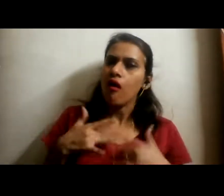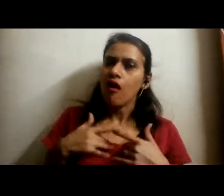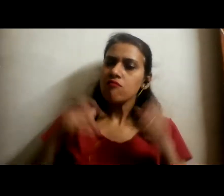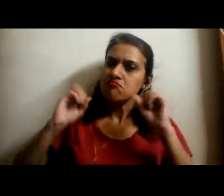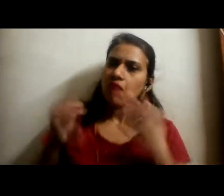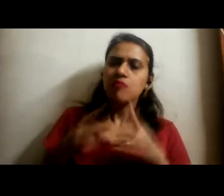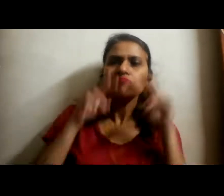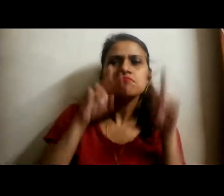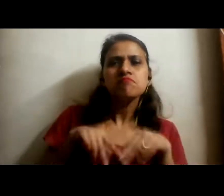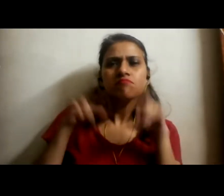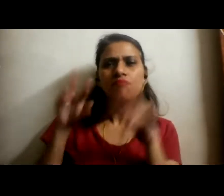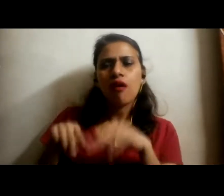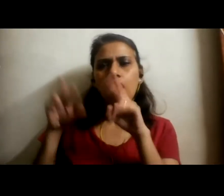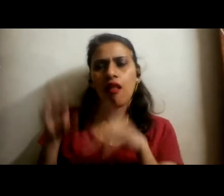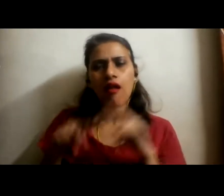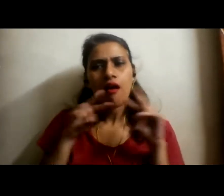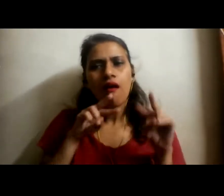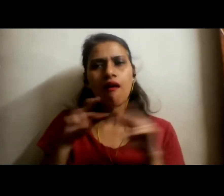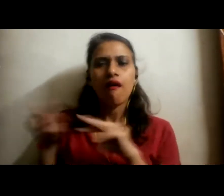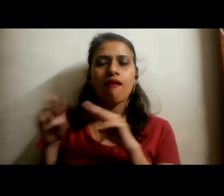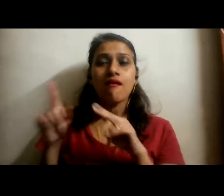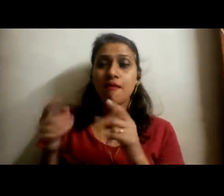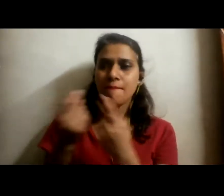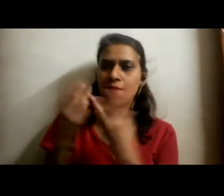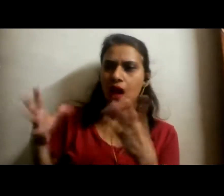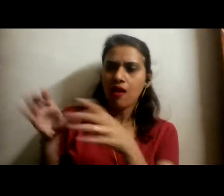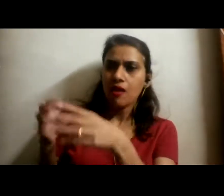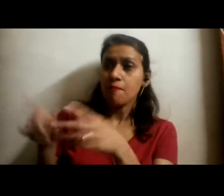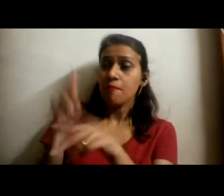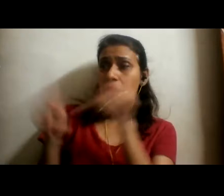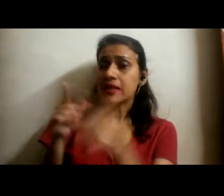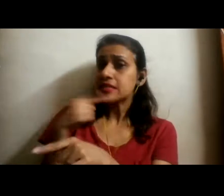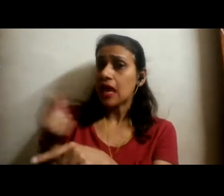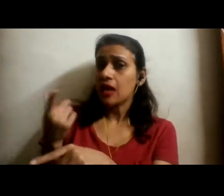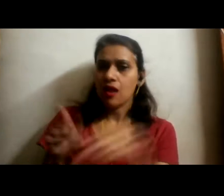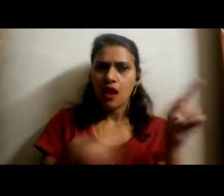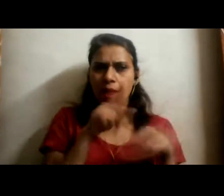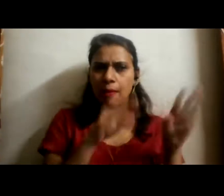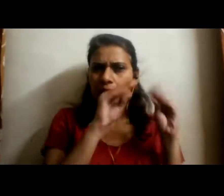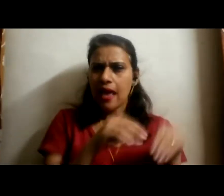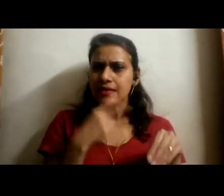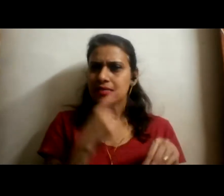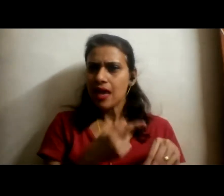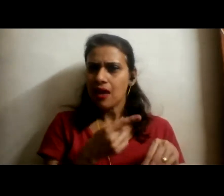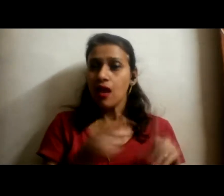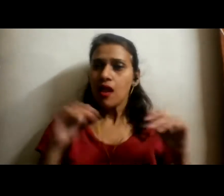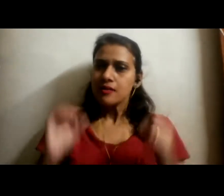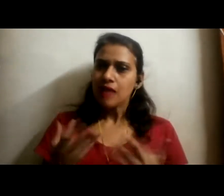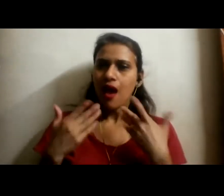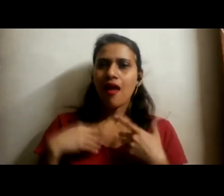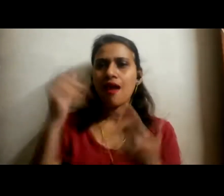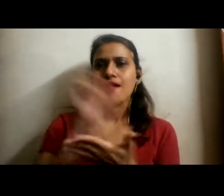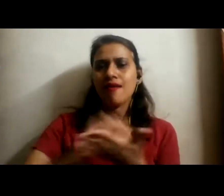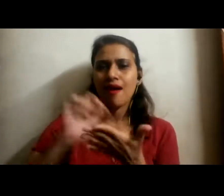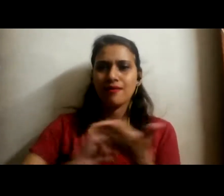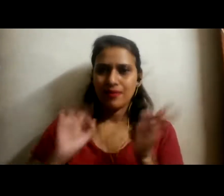reading it, you will get attracted to either the majority or the minority. Depending on that, you will start writing. So let's say,